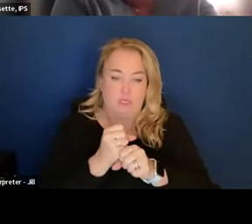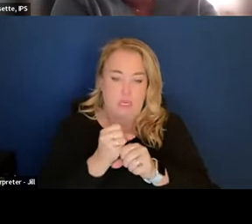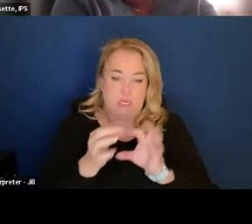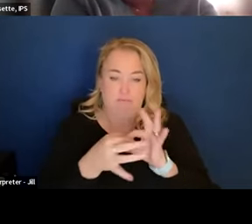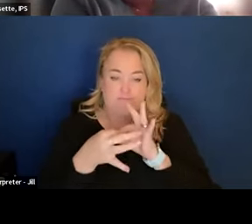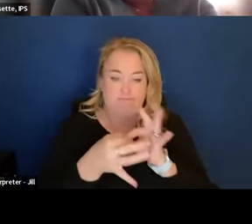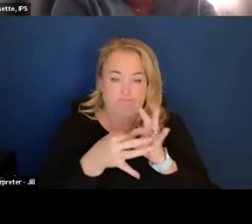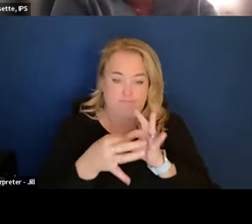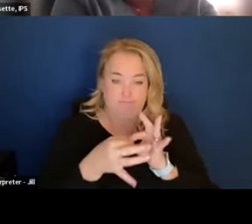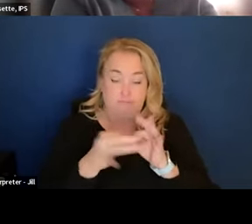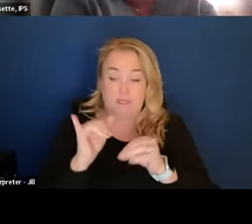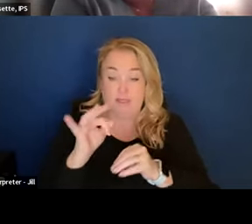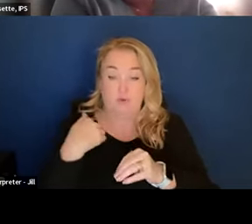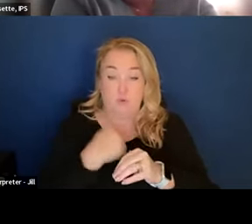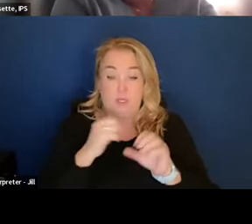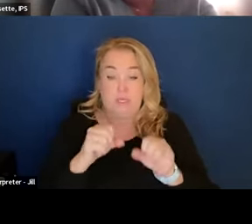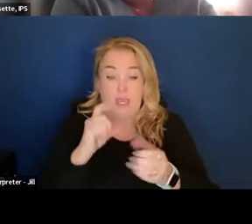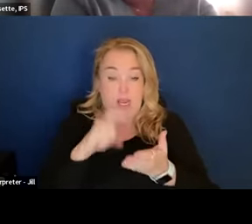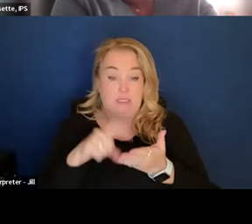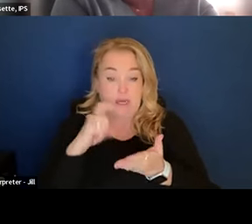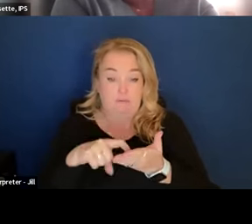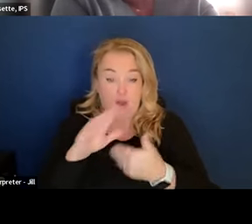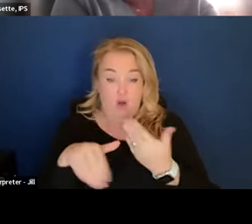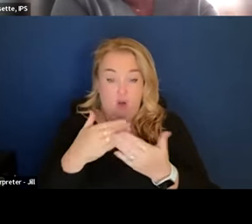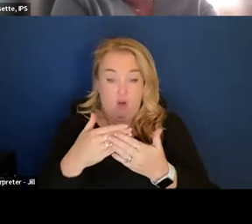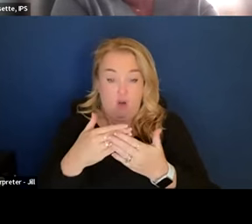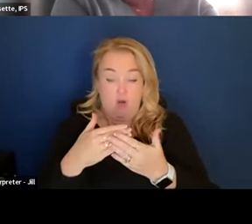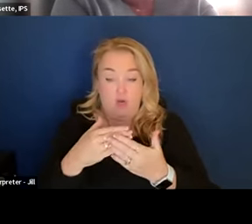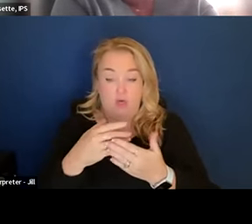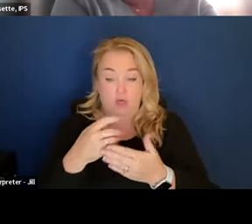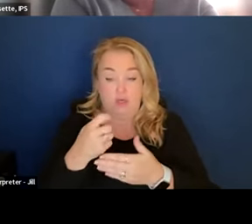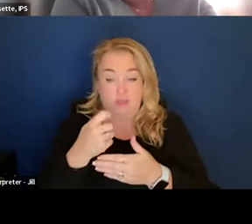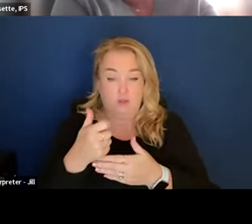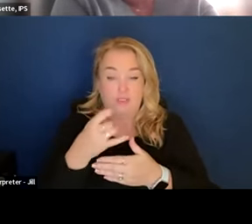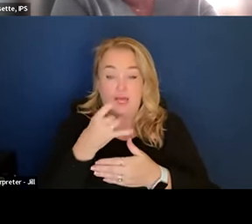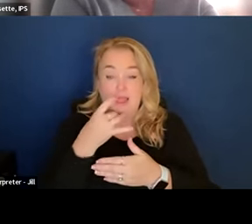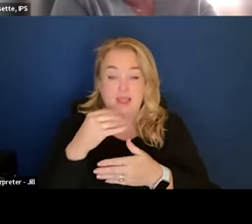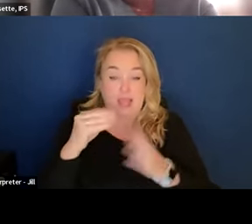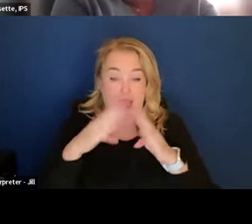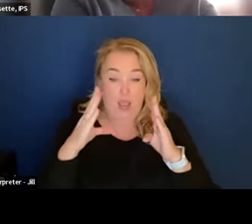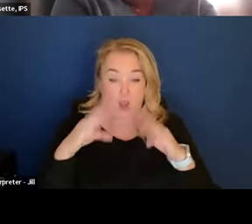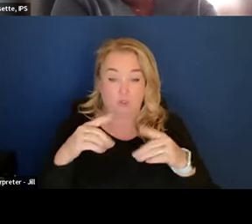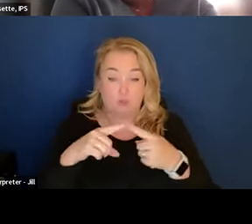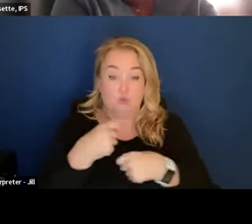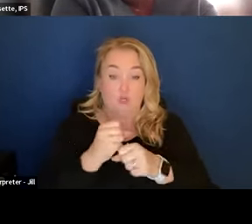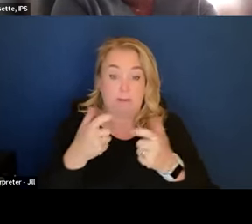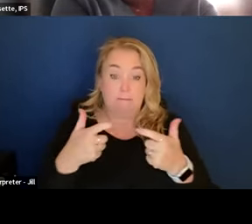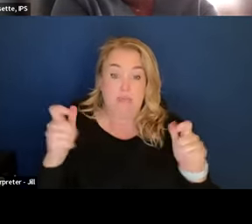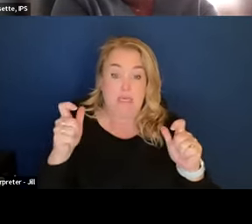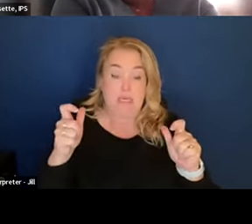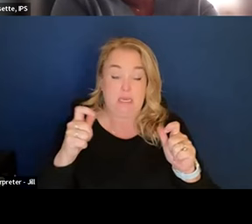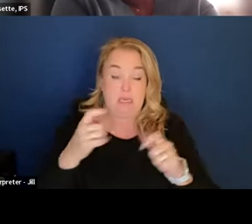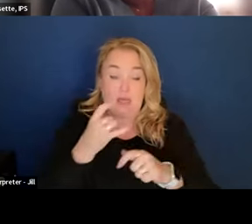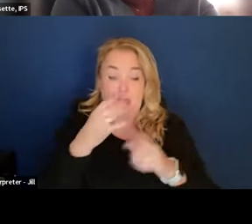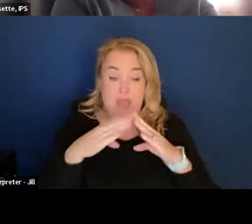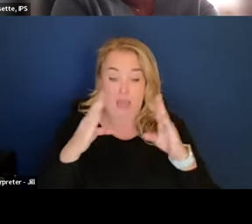So if we can identify all those mini lighthouses out there and help the government create a big lighthouse, I just want to be